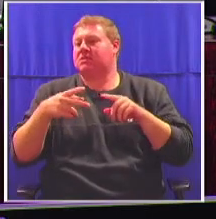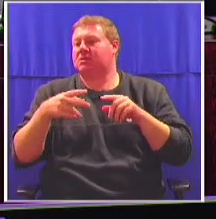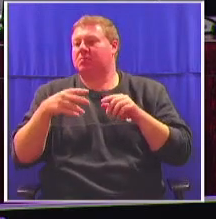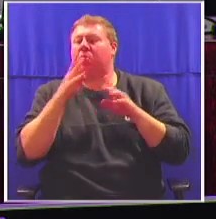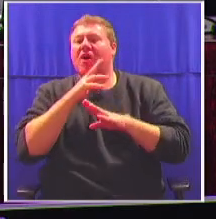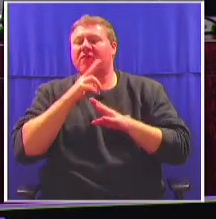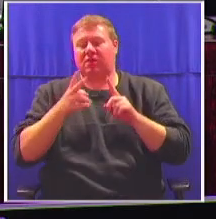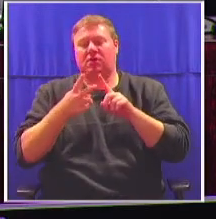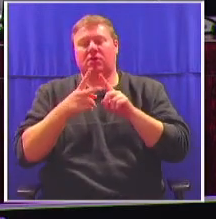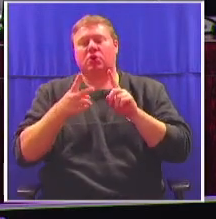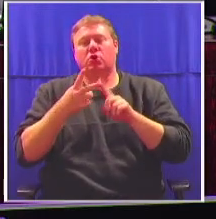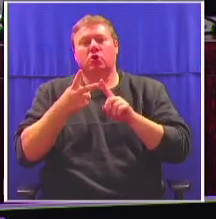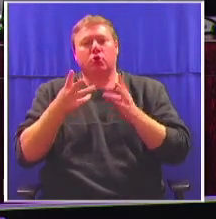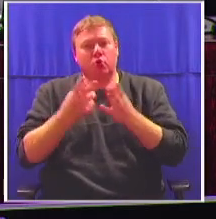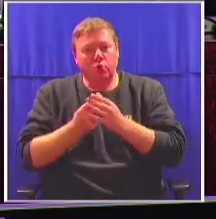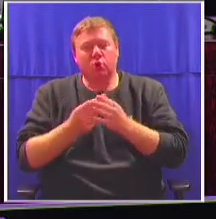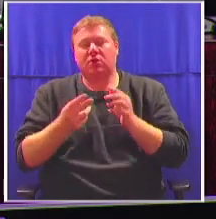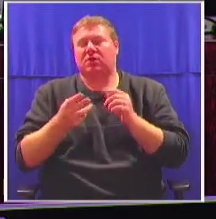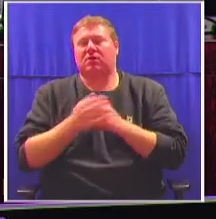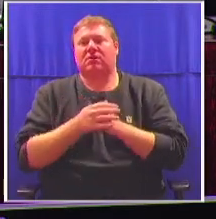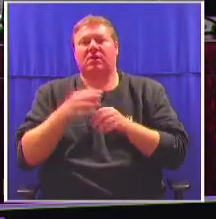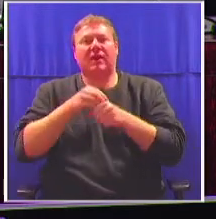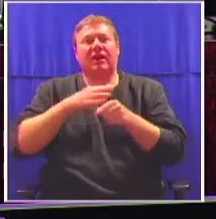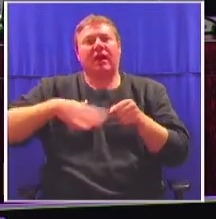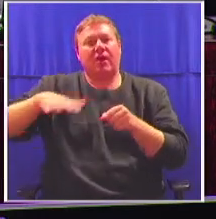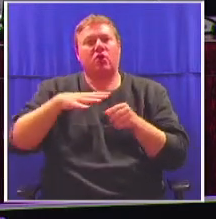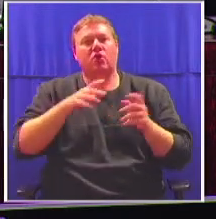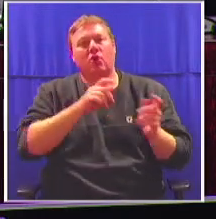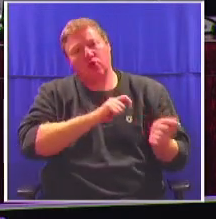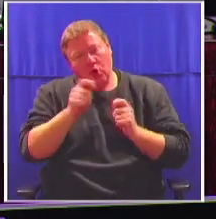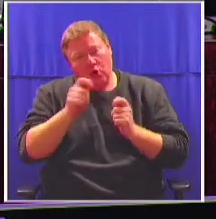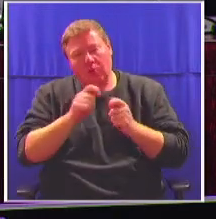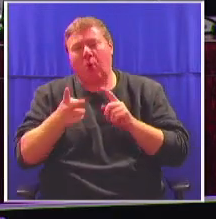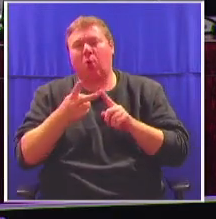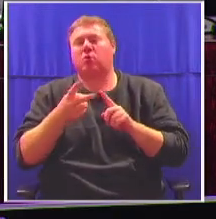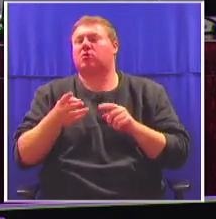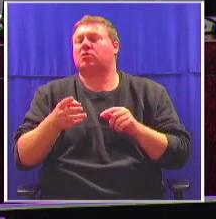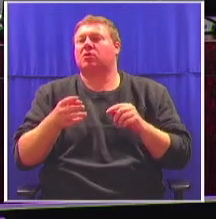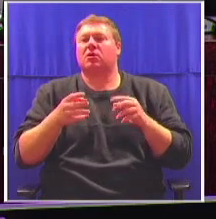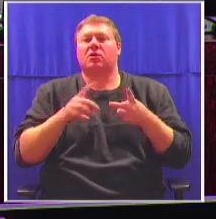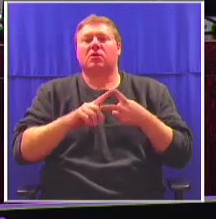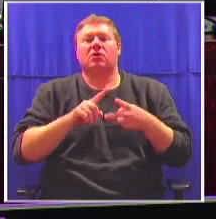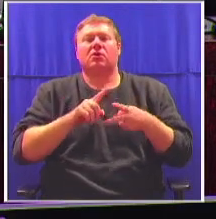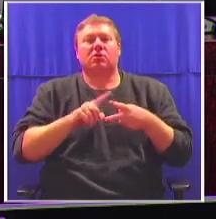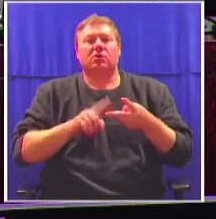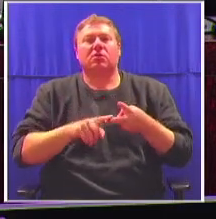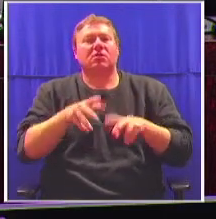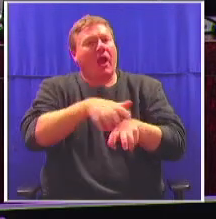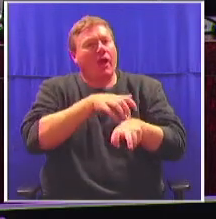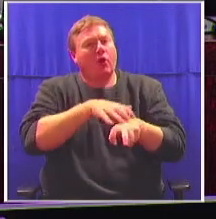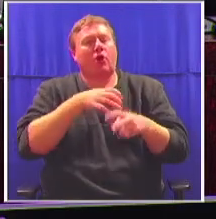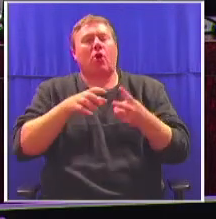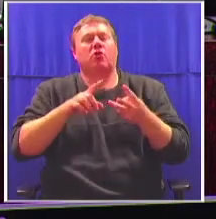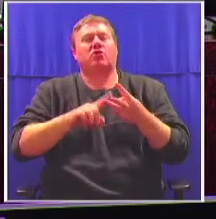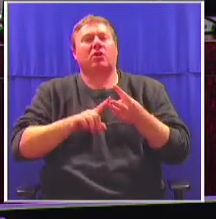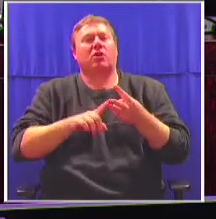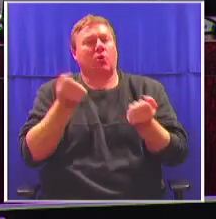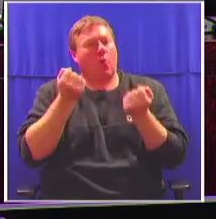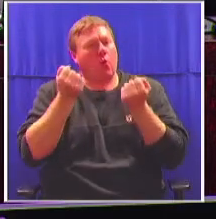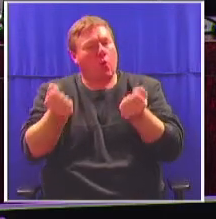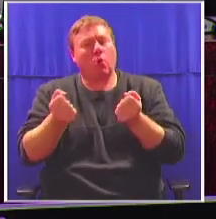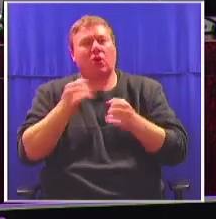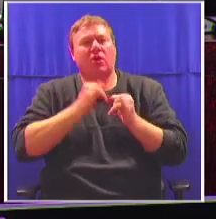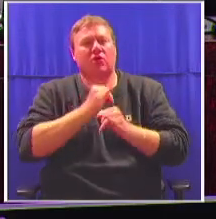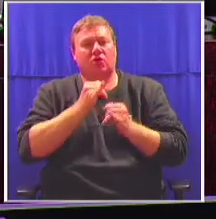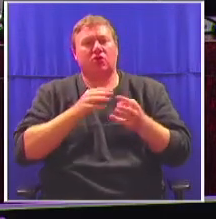the sectors such as logistics, agriculture, the auto industry, mining,